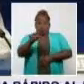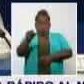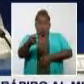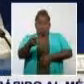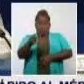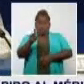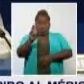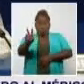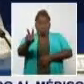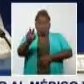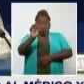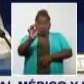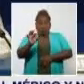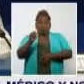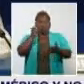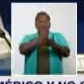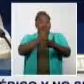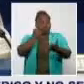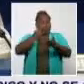48.5%.